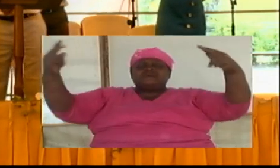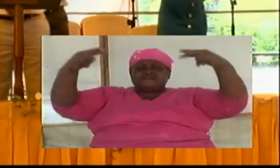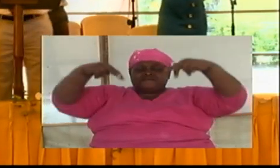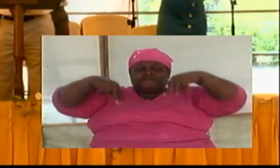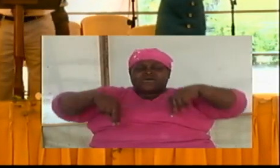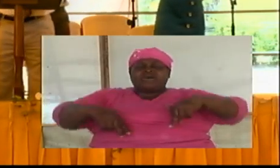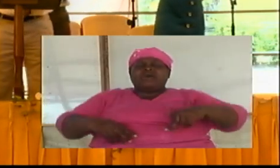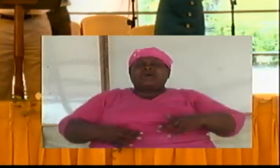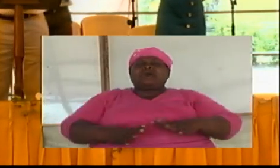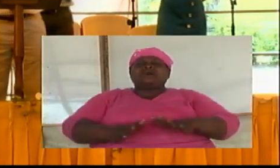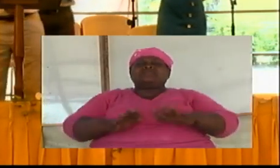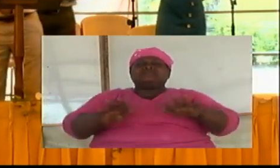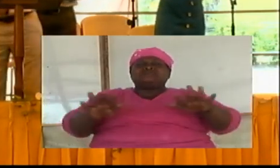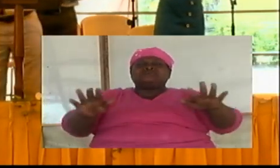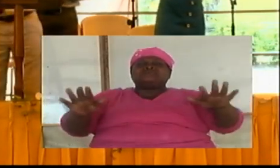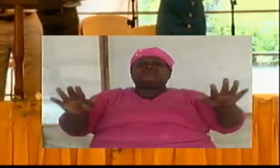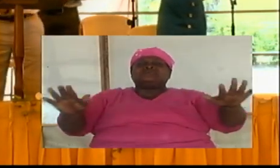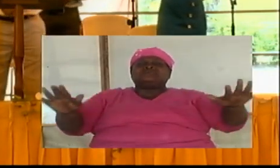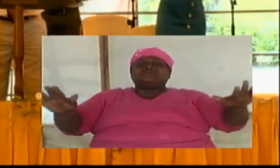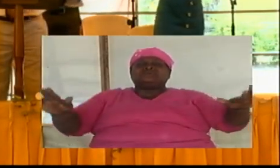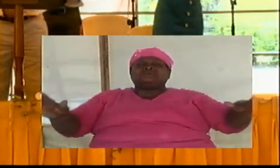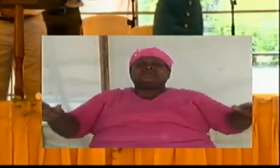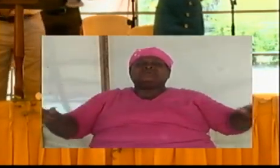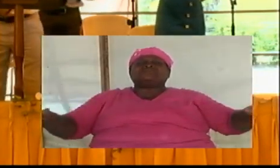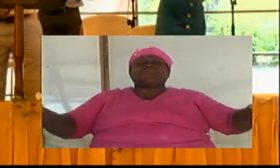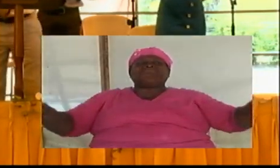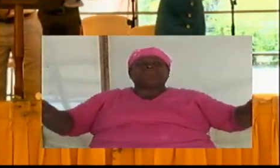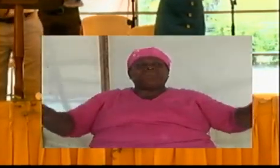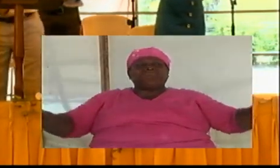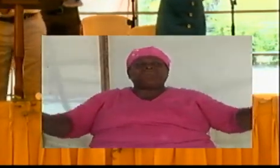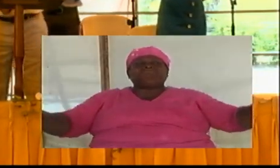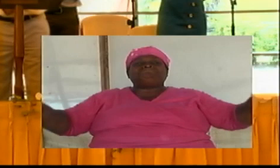Oh, yes. Oh, the blood.